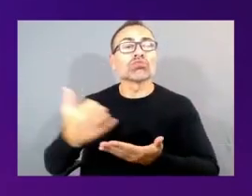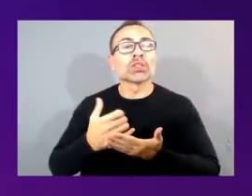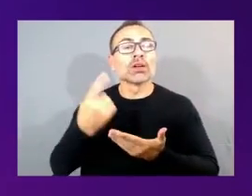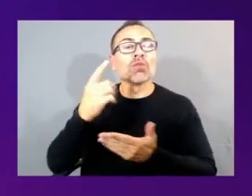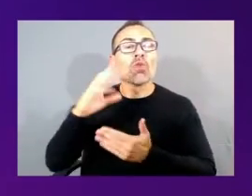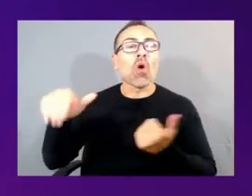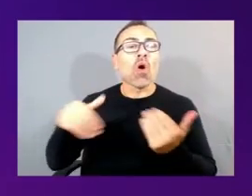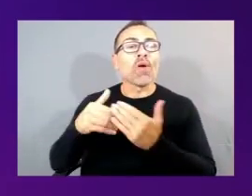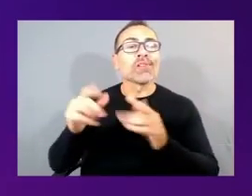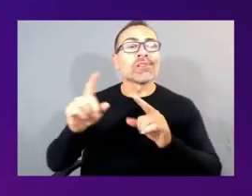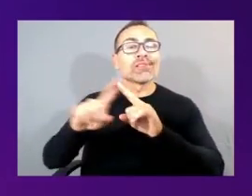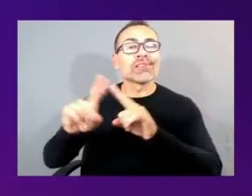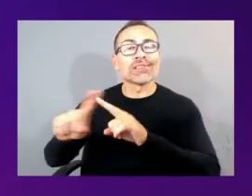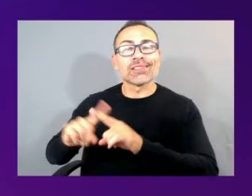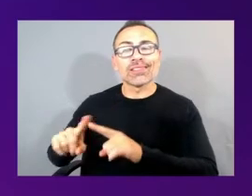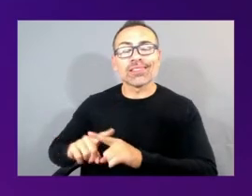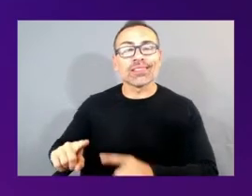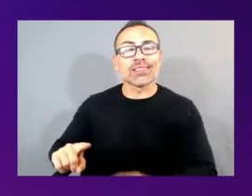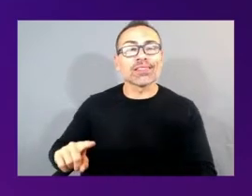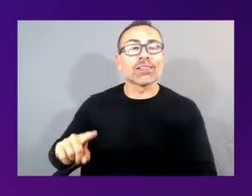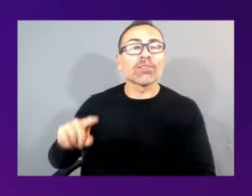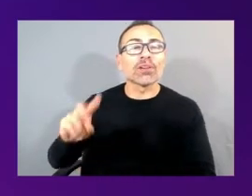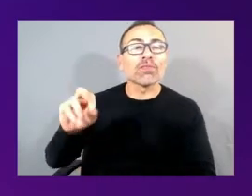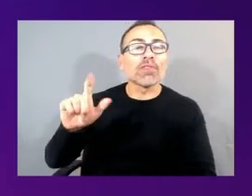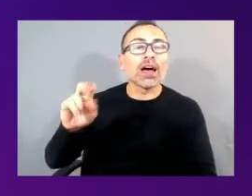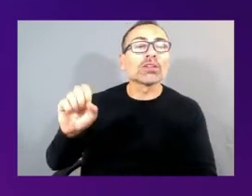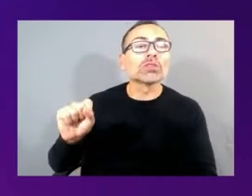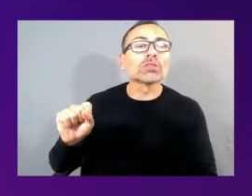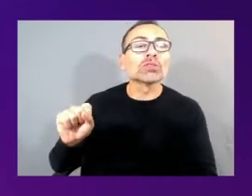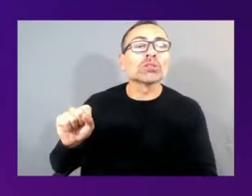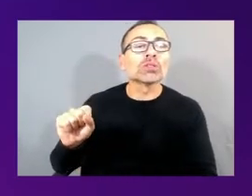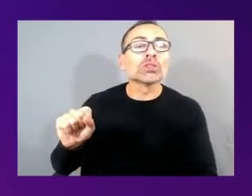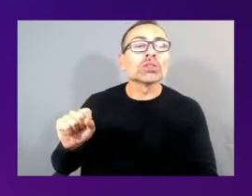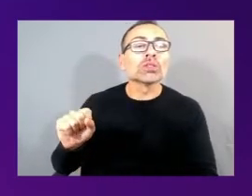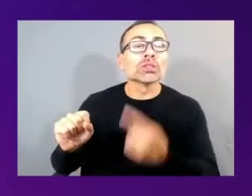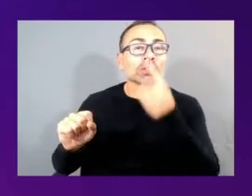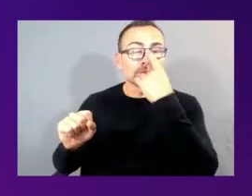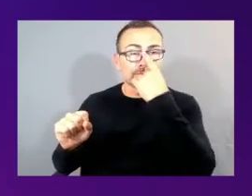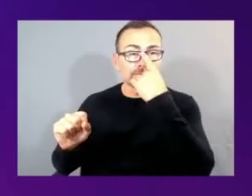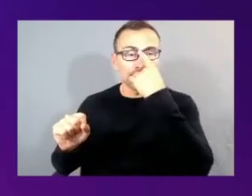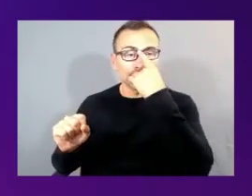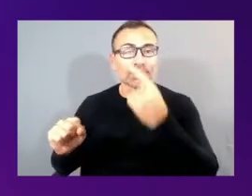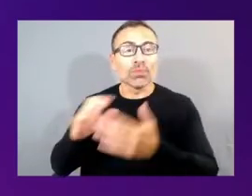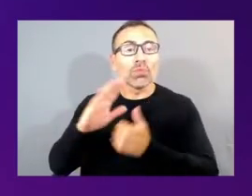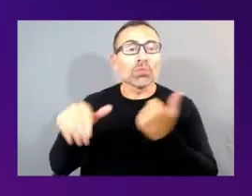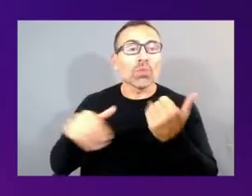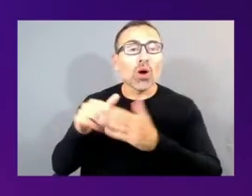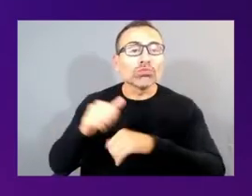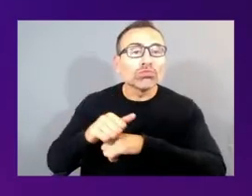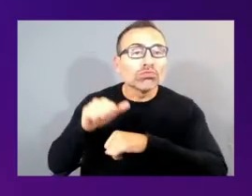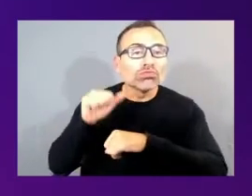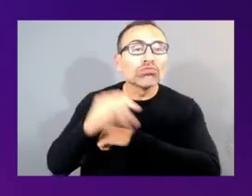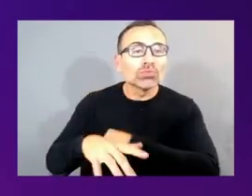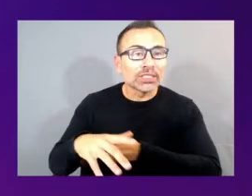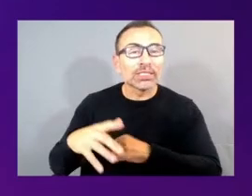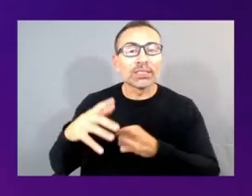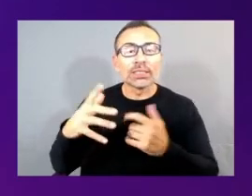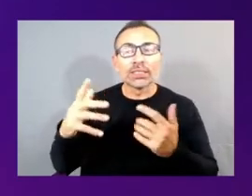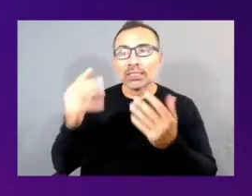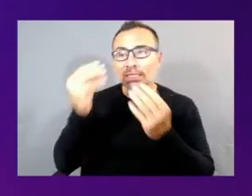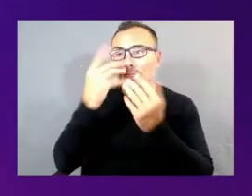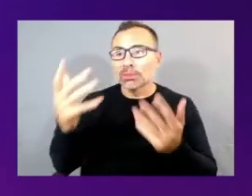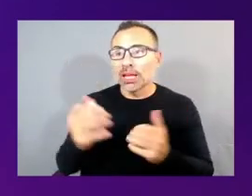There are quite a few here. So all of them are currently sending some data in here. Let's have a closer